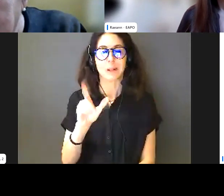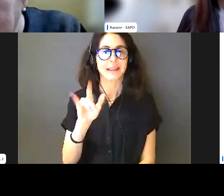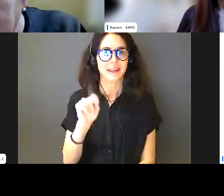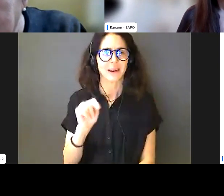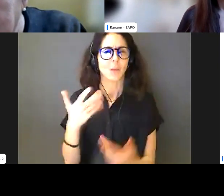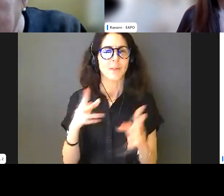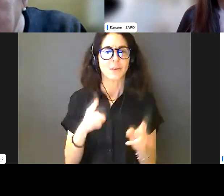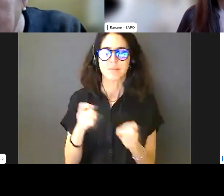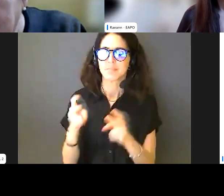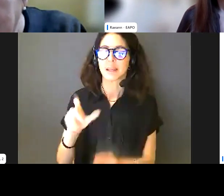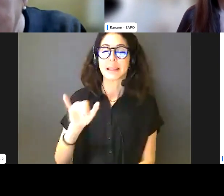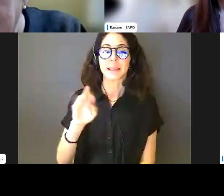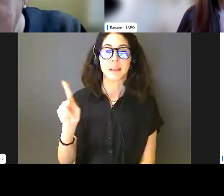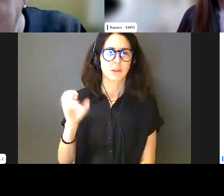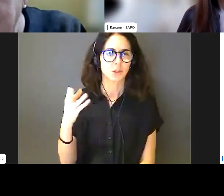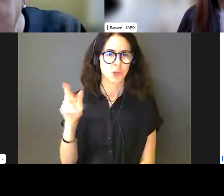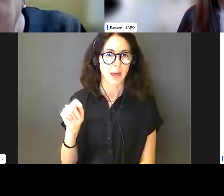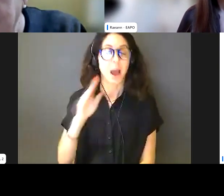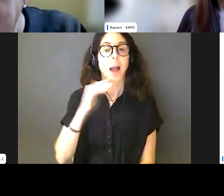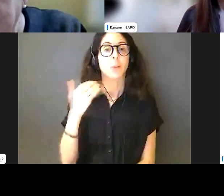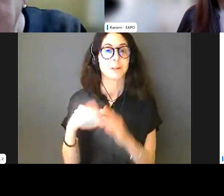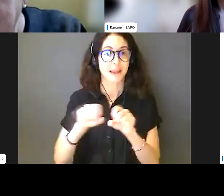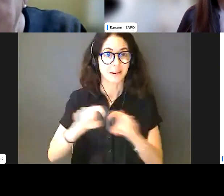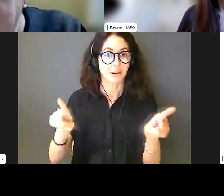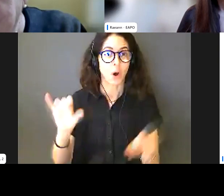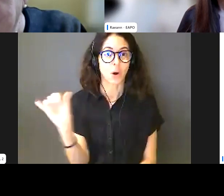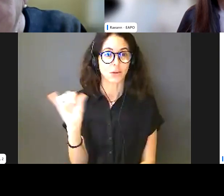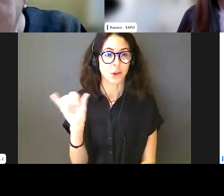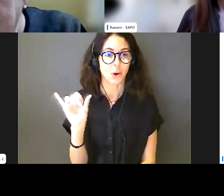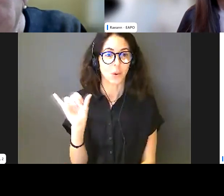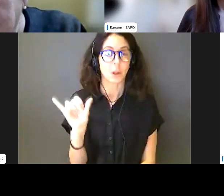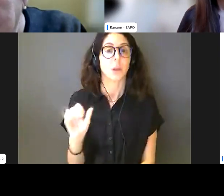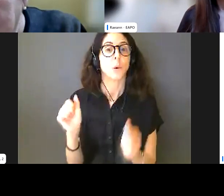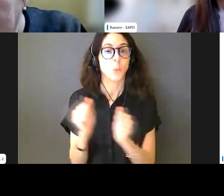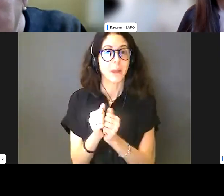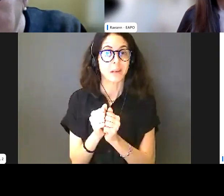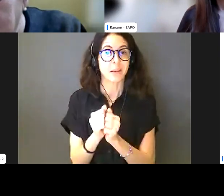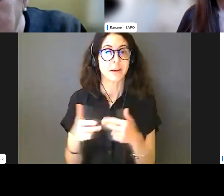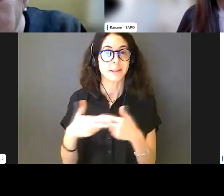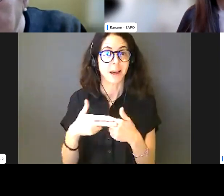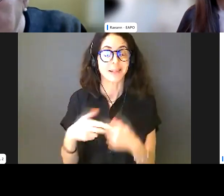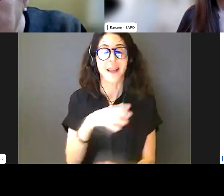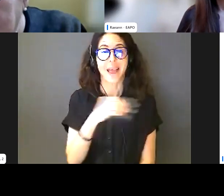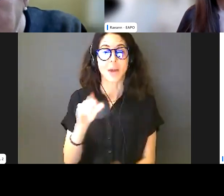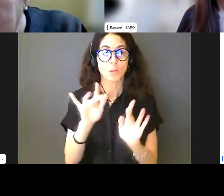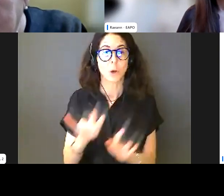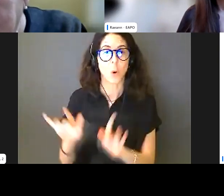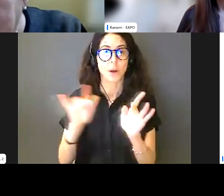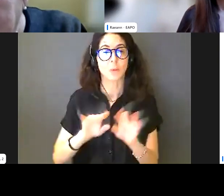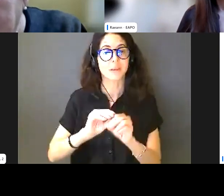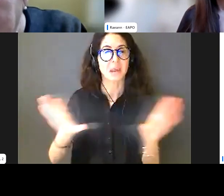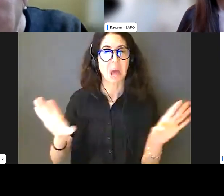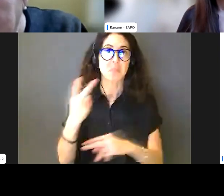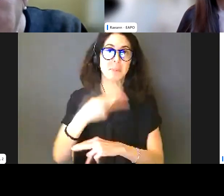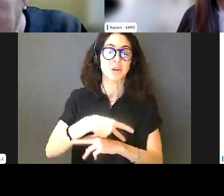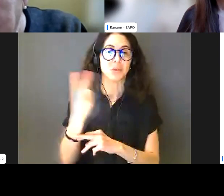times. We will be sending it as well, and it will be shared again when we list the slides and the recording in the next few days.